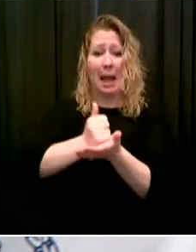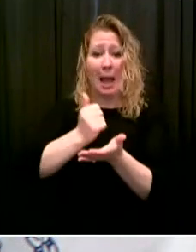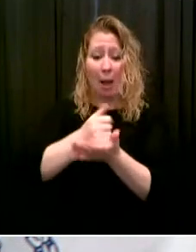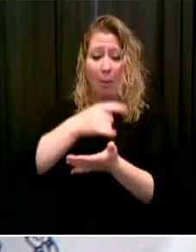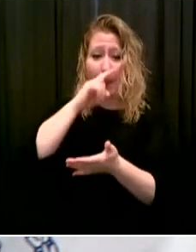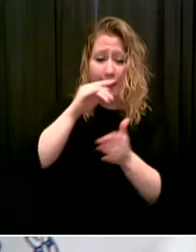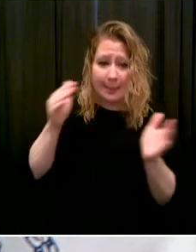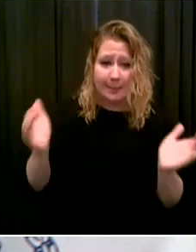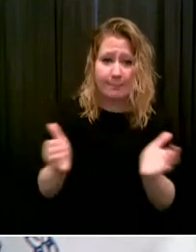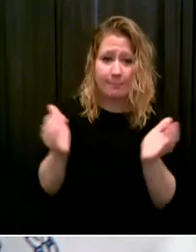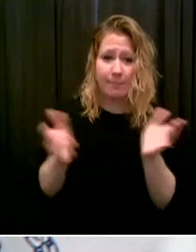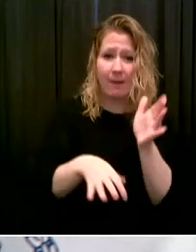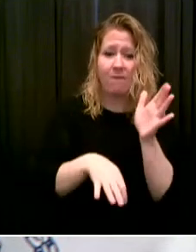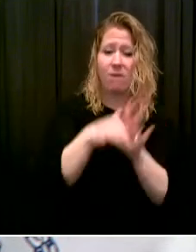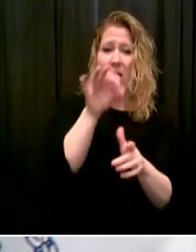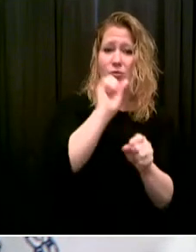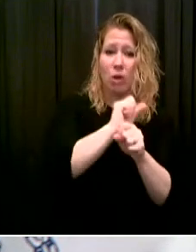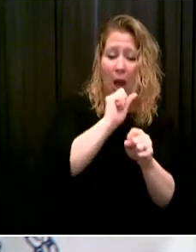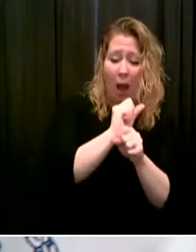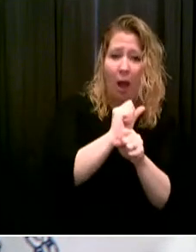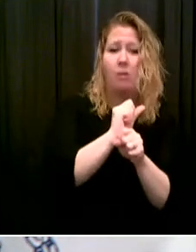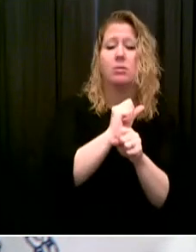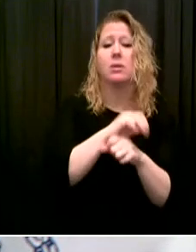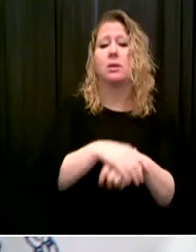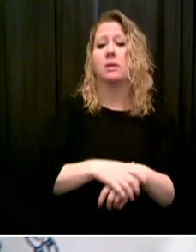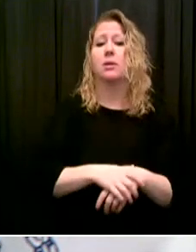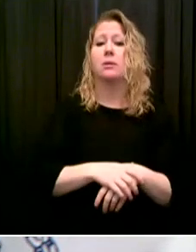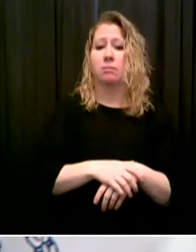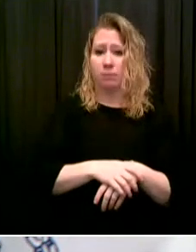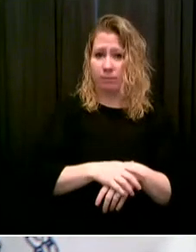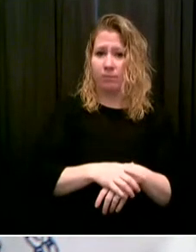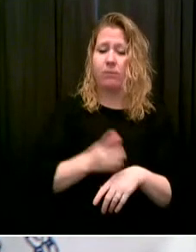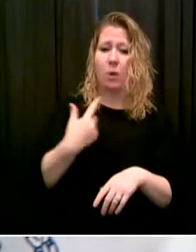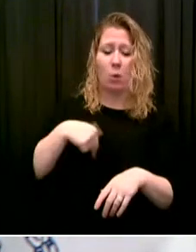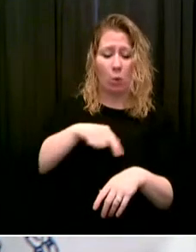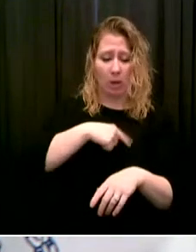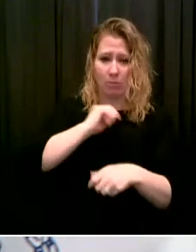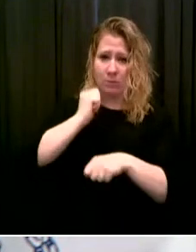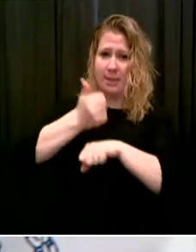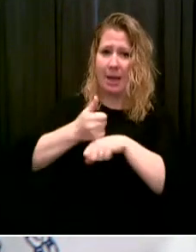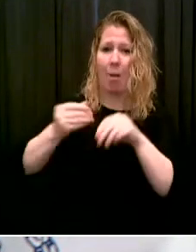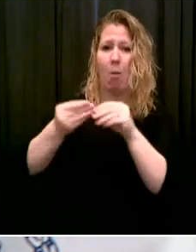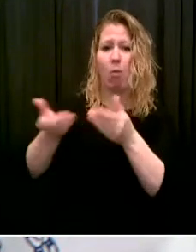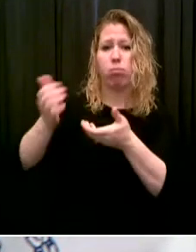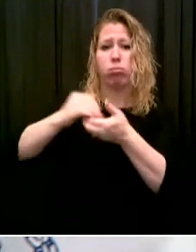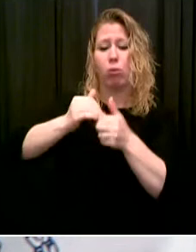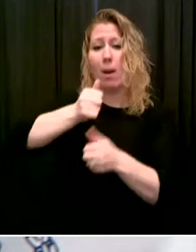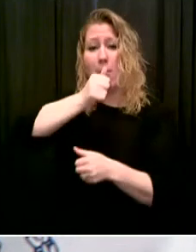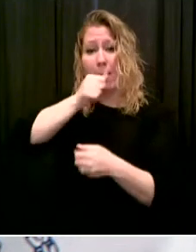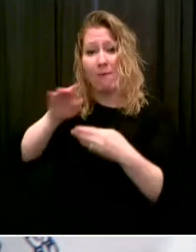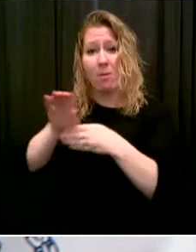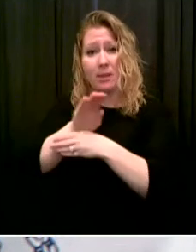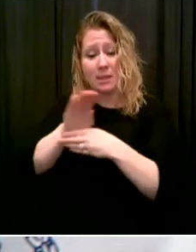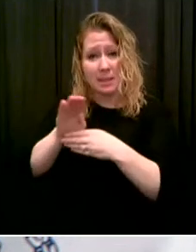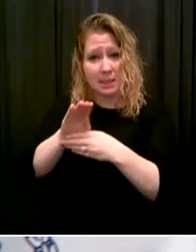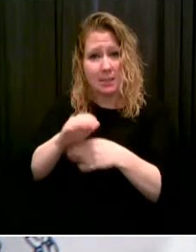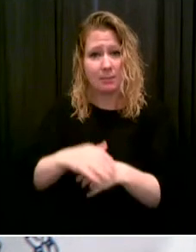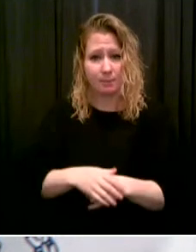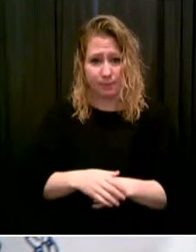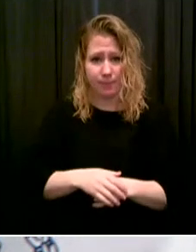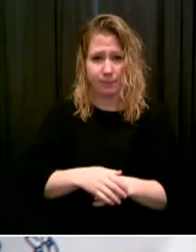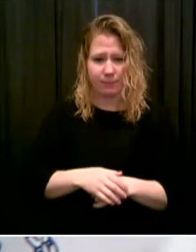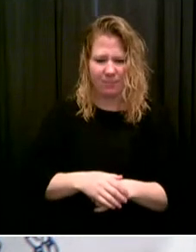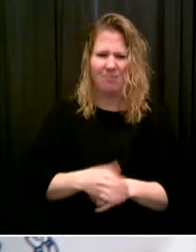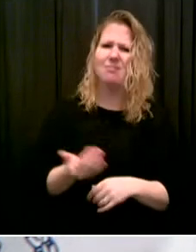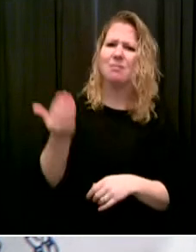with businesses, incredibly proud. And again, I touched on sports before, but not every kid is involved in sports. So we are